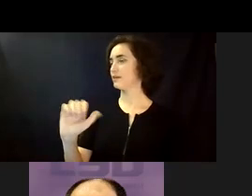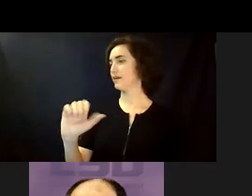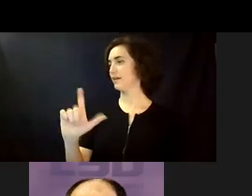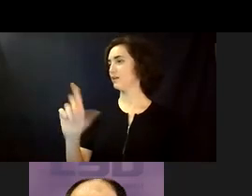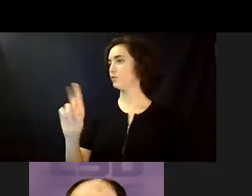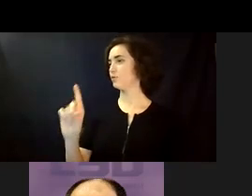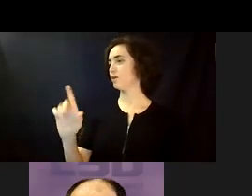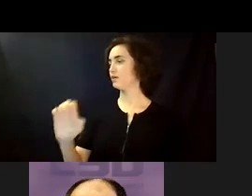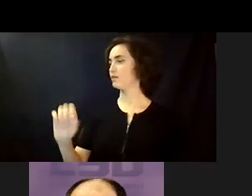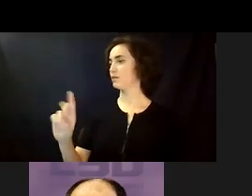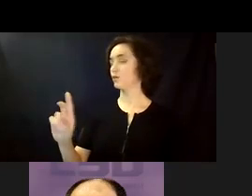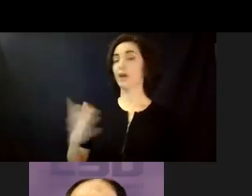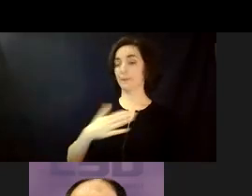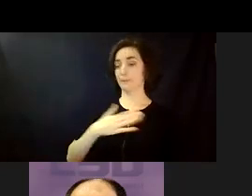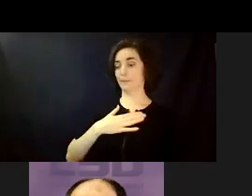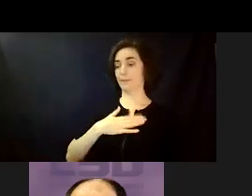gbeckers@selu.edu.